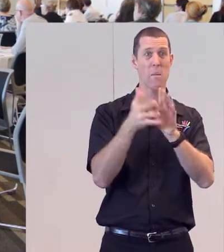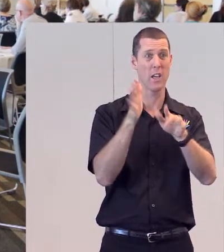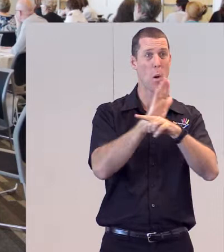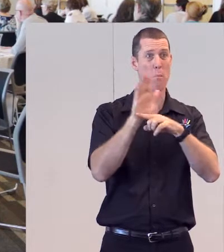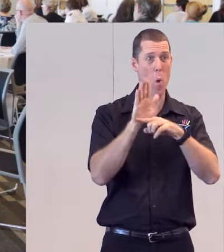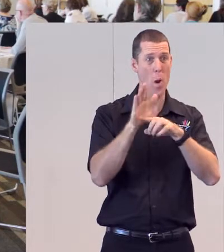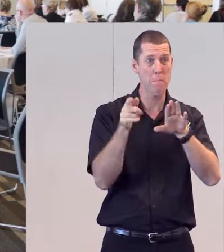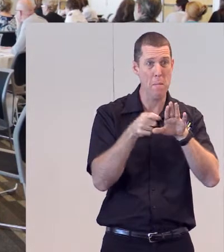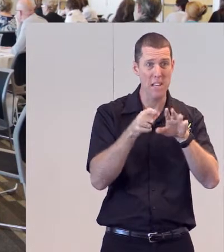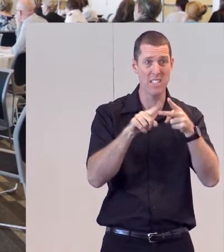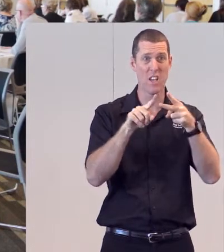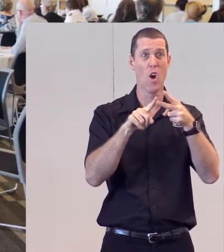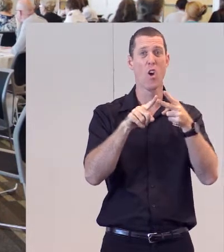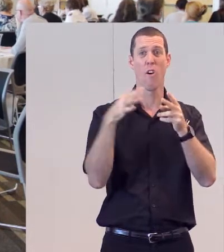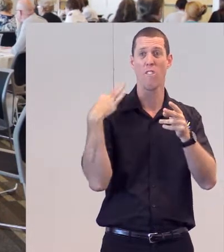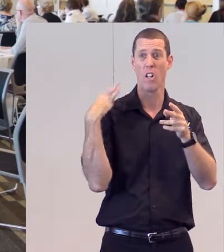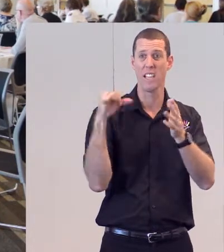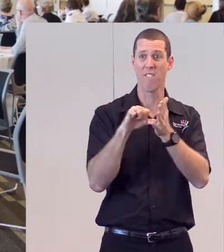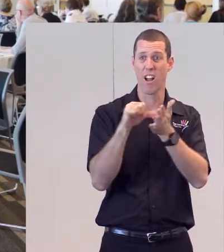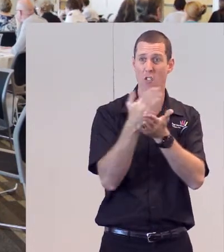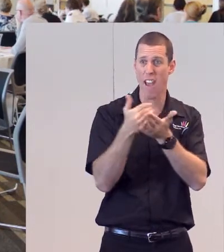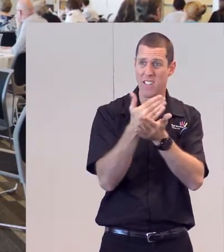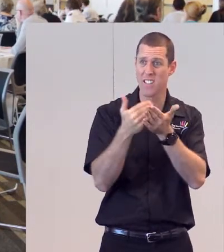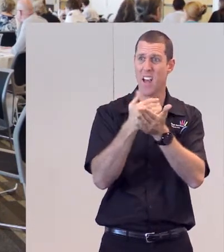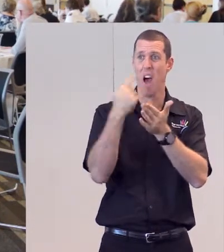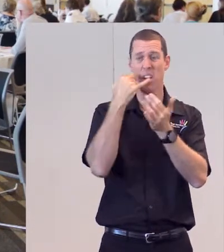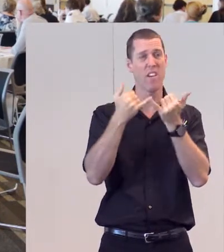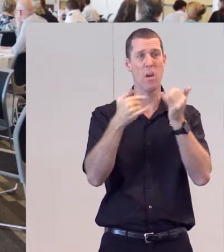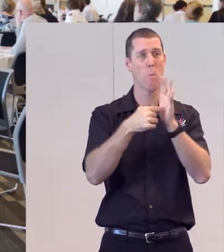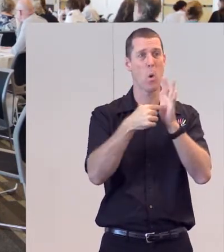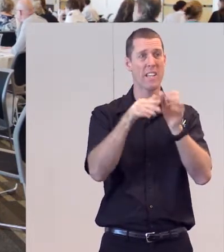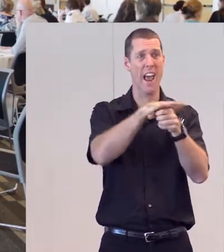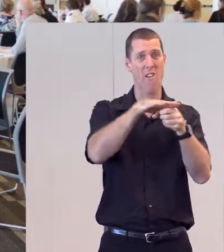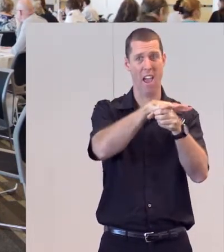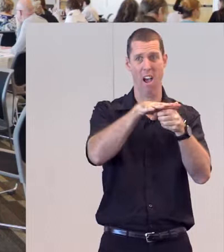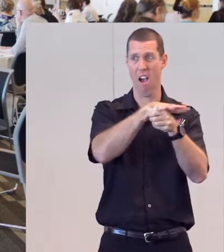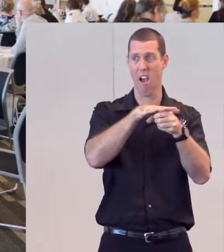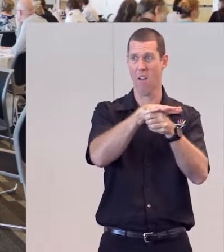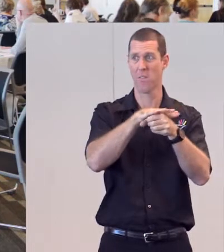volunteer fundraisers, I think this is important data. We were talking about this.